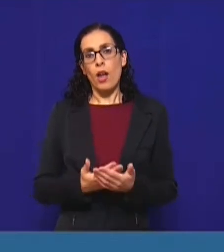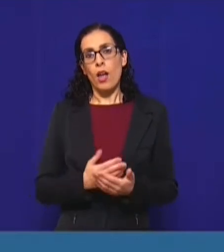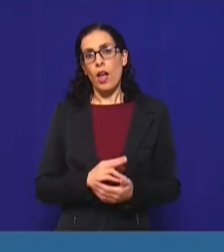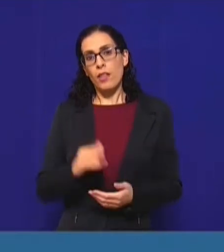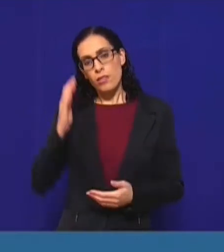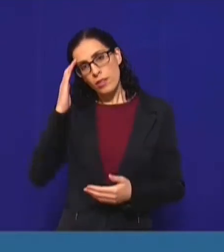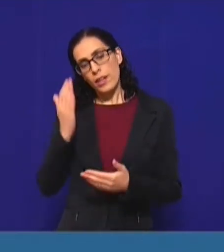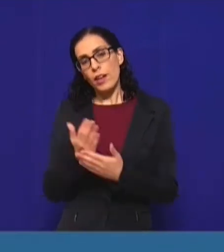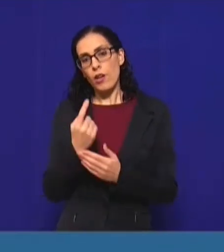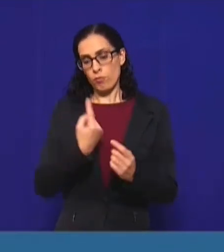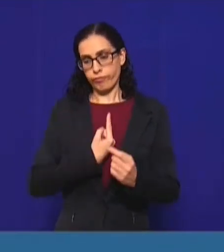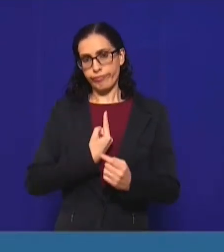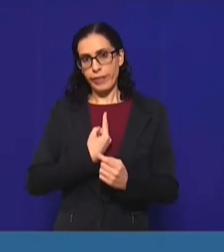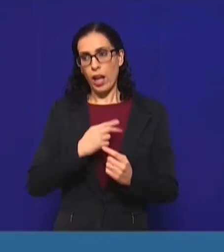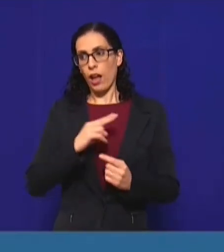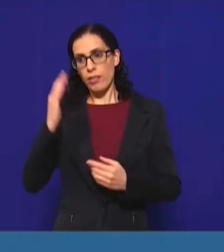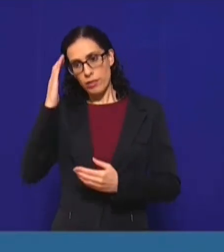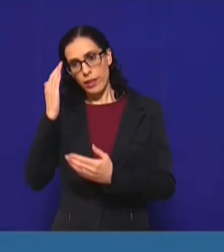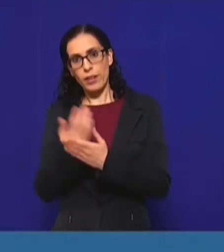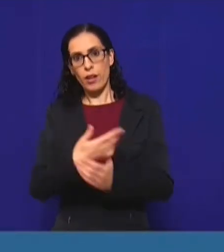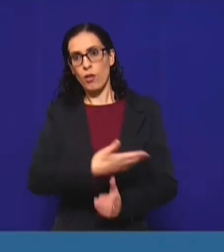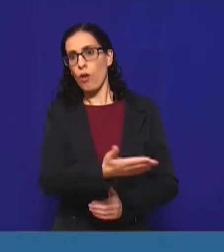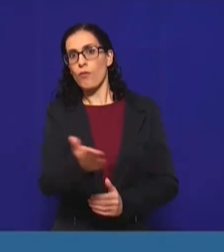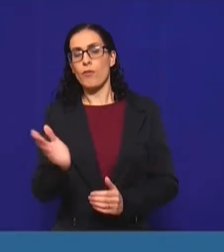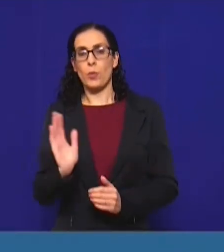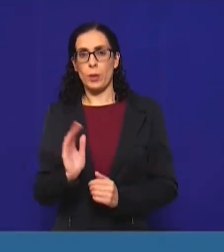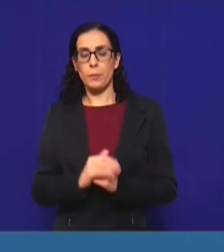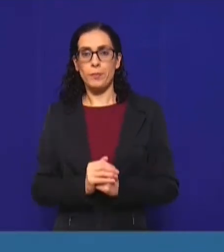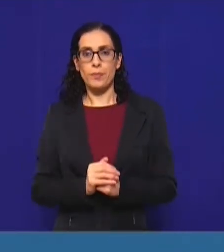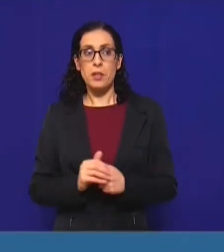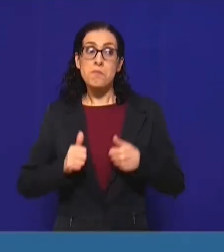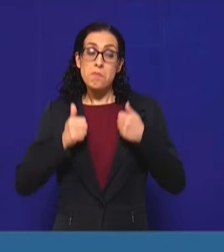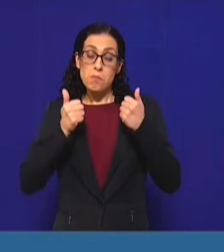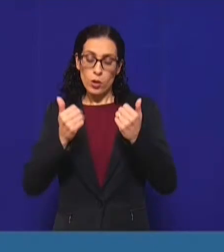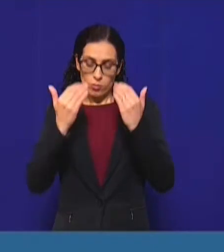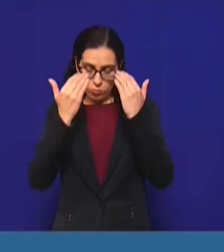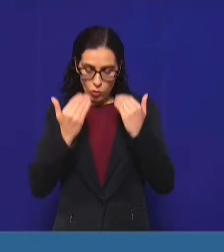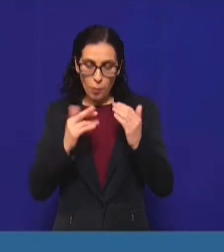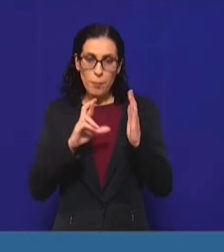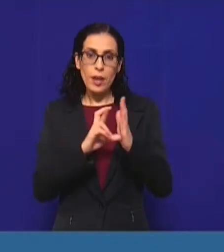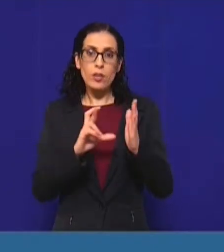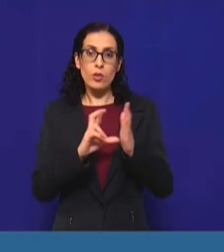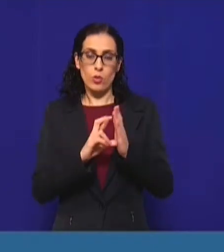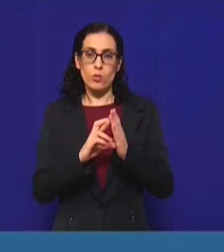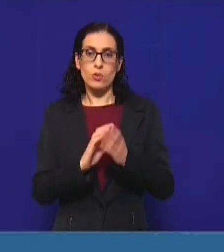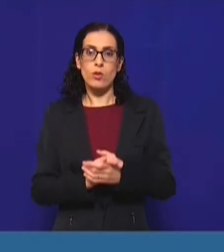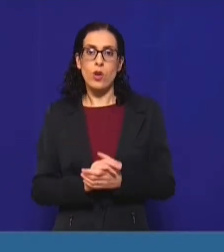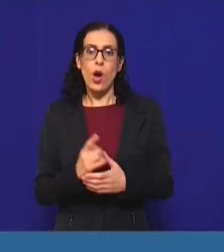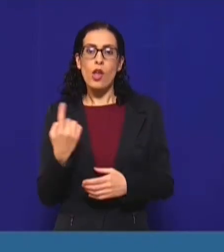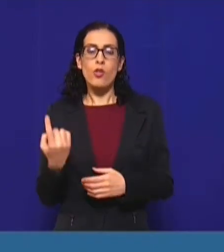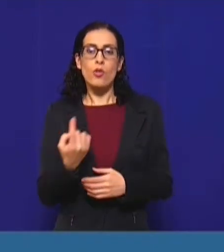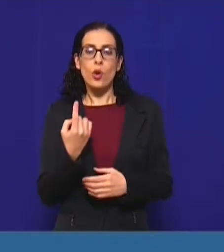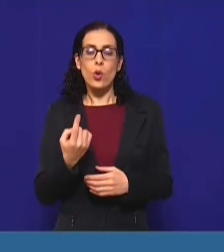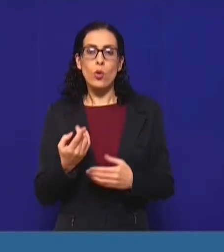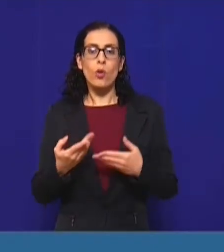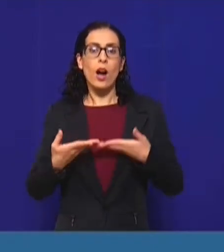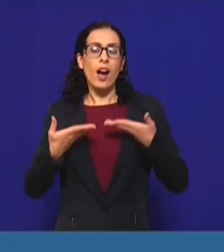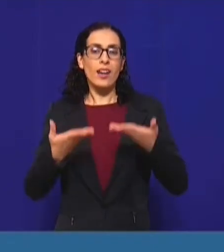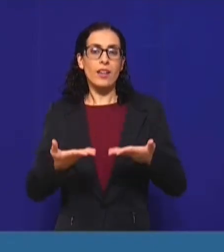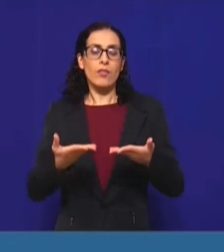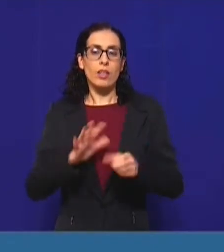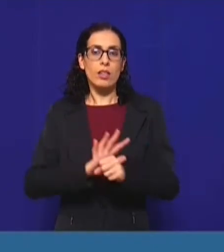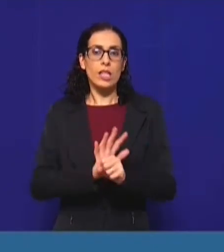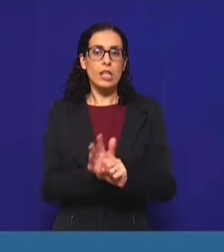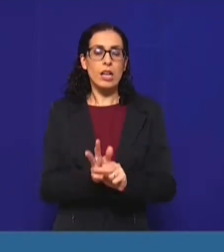others. My appeal is for everyone to adhere to these measures, and also those people who are being offered the vaccination, come and